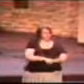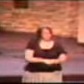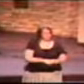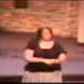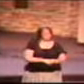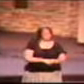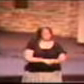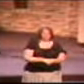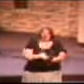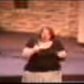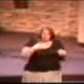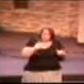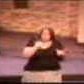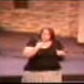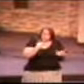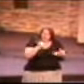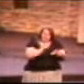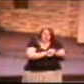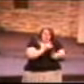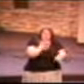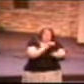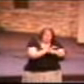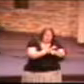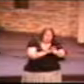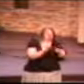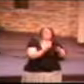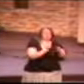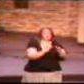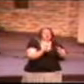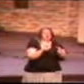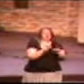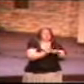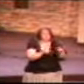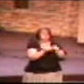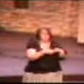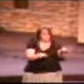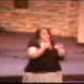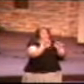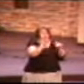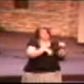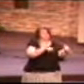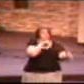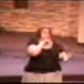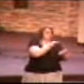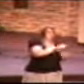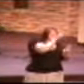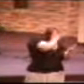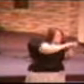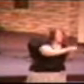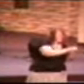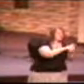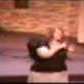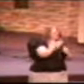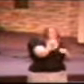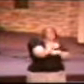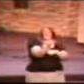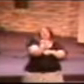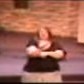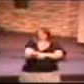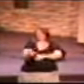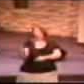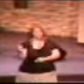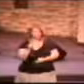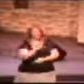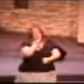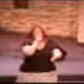and can I just say that that commitment matters more than your commitment to your spouse more than your commitment to anything or anyone else your